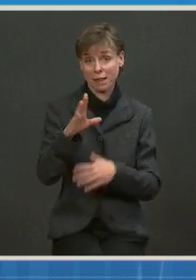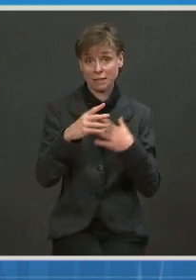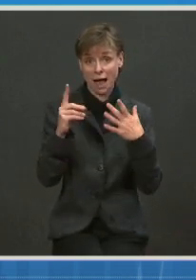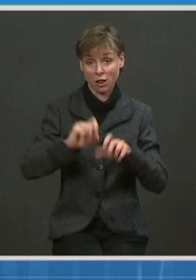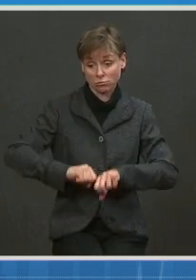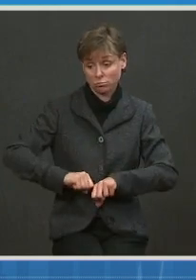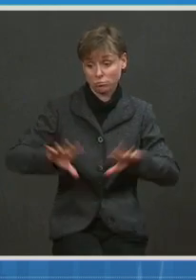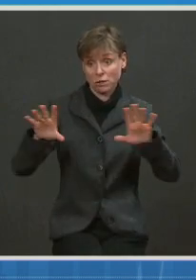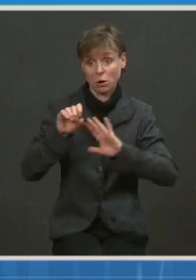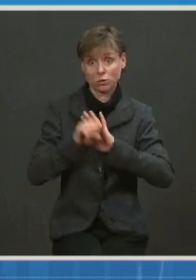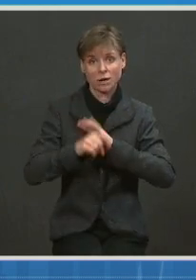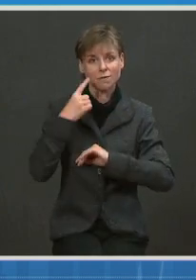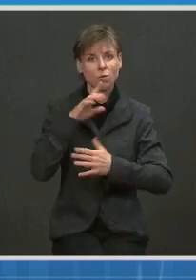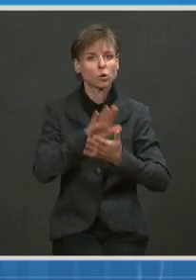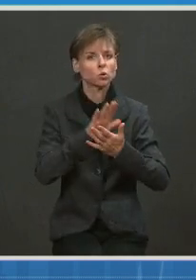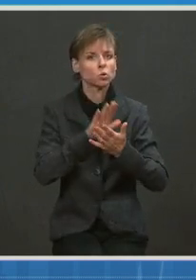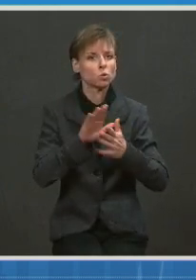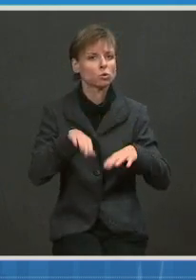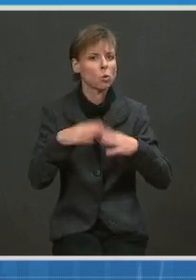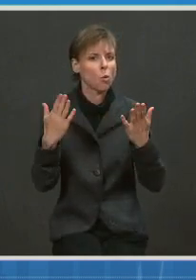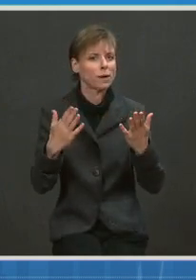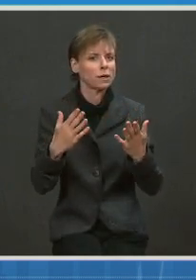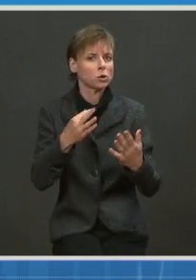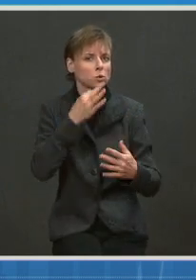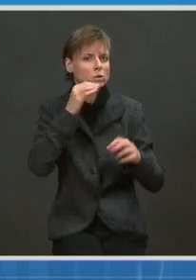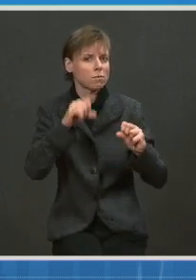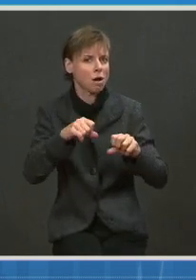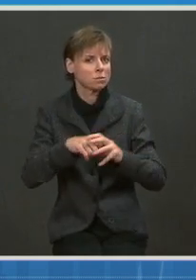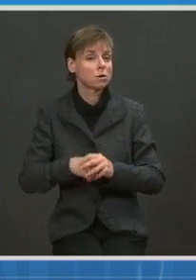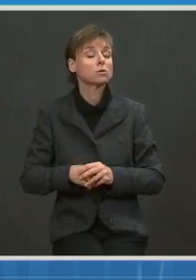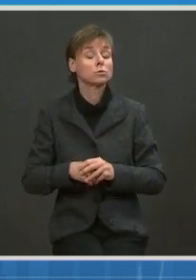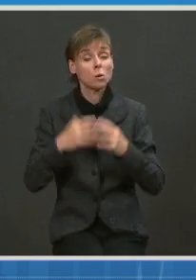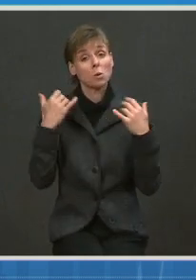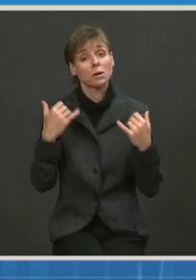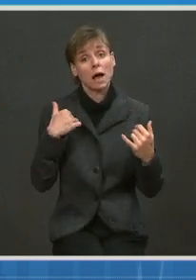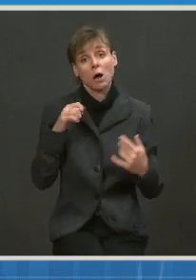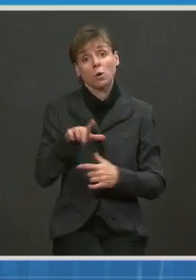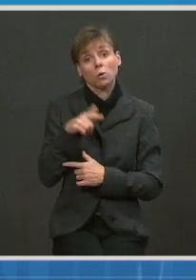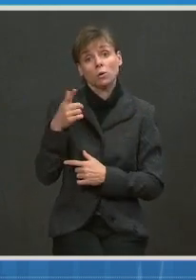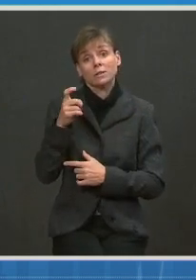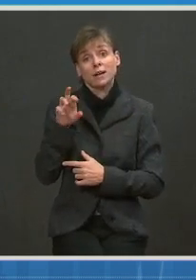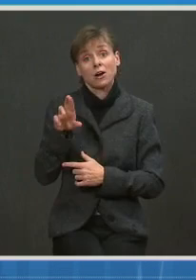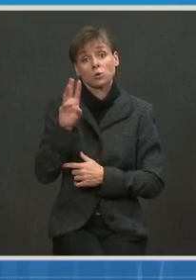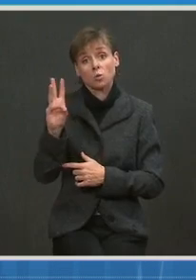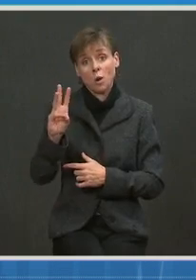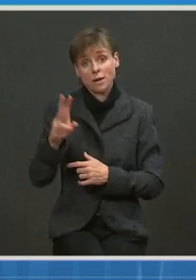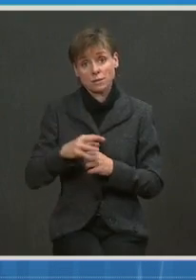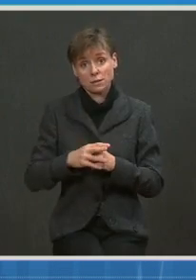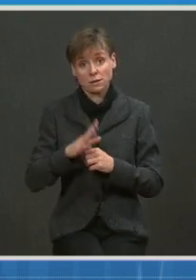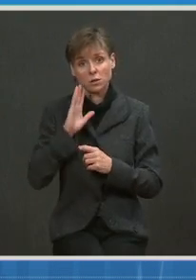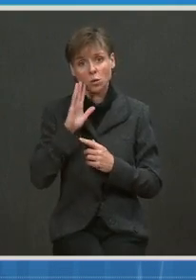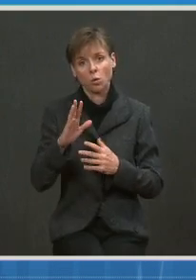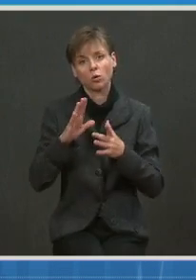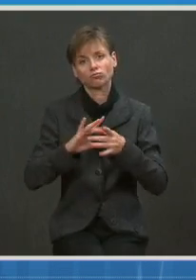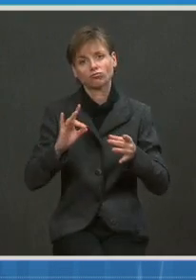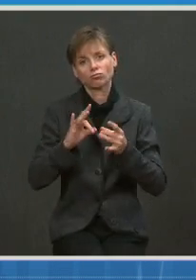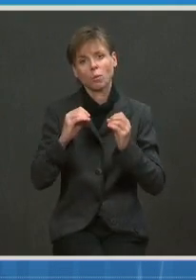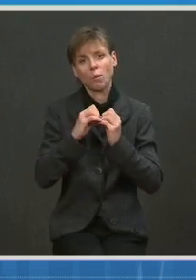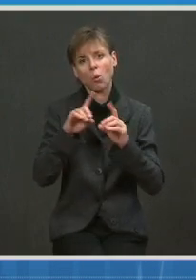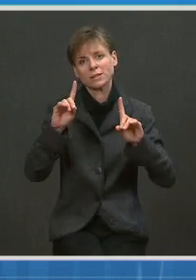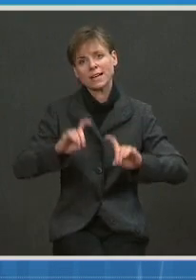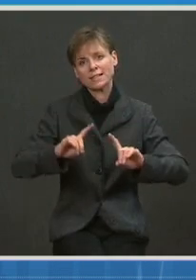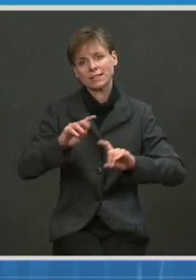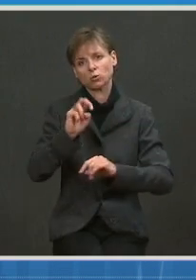school reopening as quickly as possible. So with that, I'll turn it over to Dr. Walensky, who will share additional testing news for